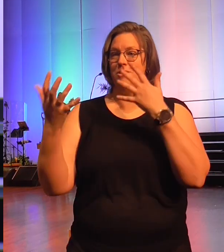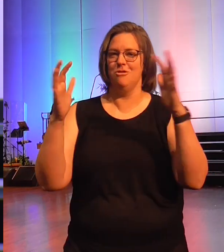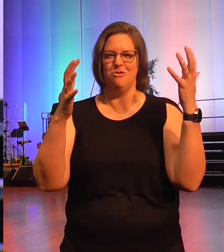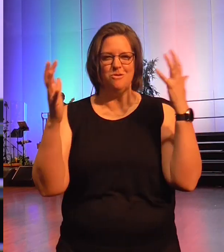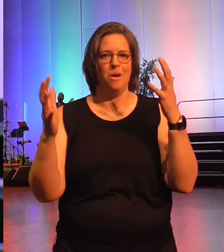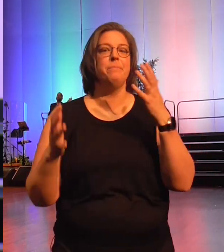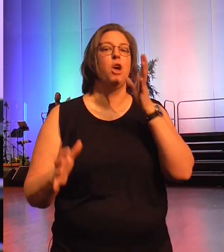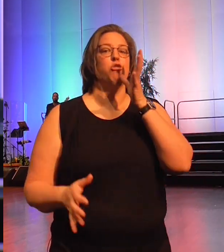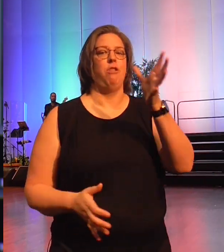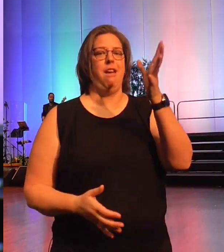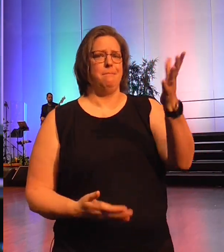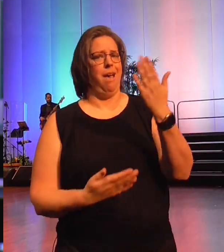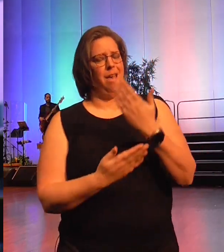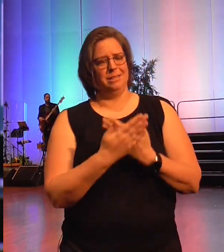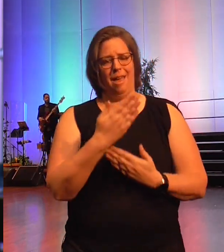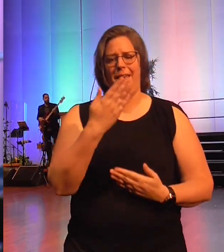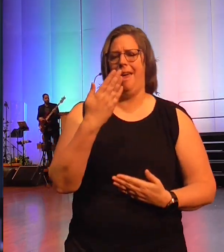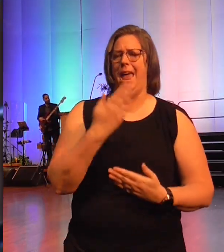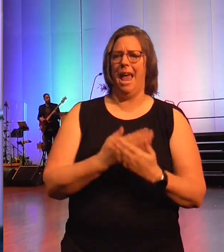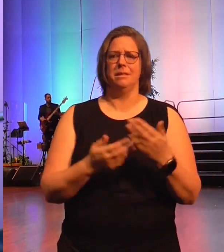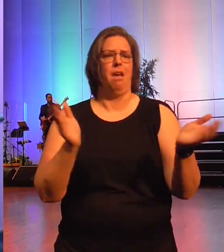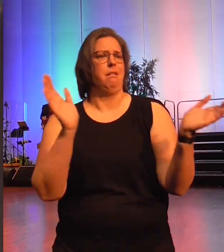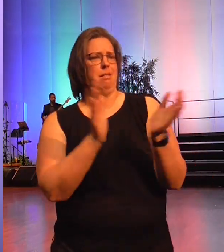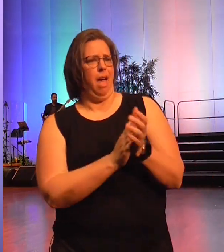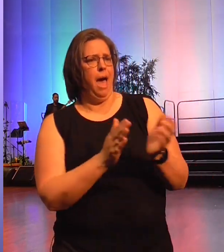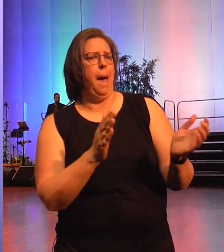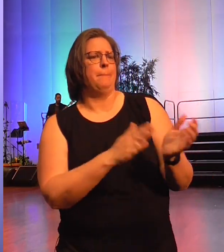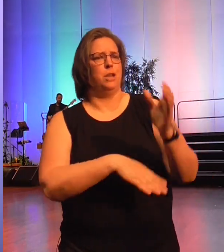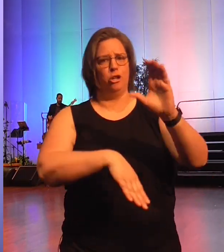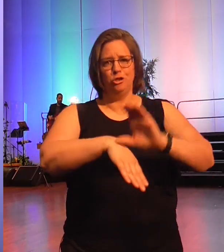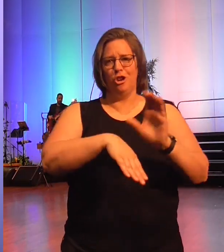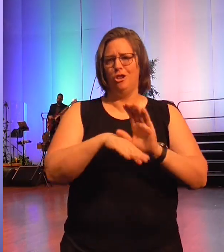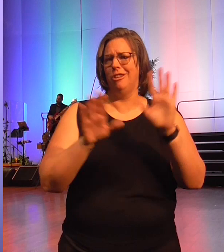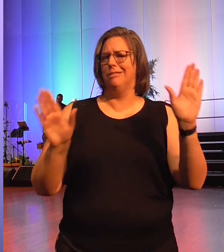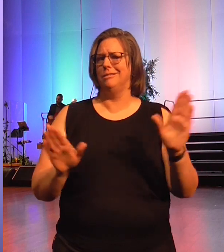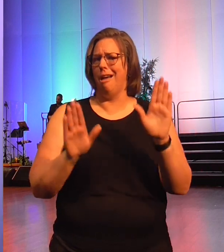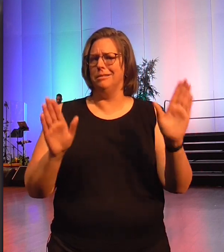Grandma's hands clapped in church on Sunday morning.